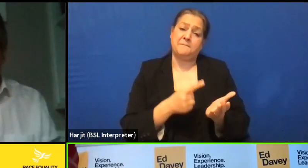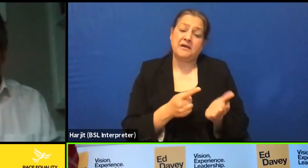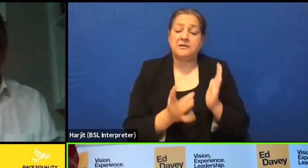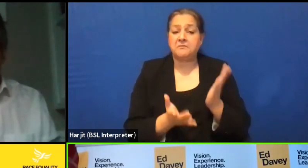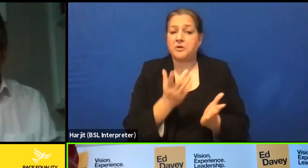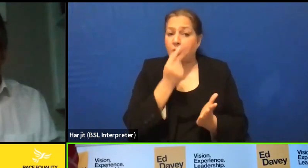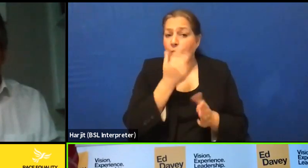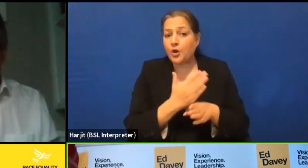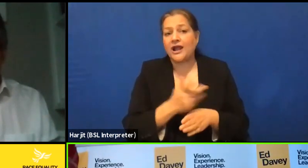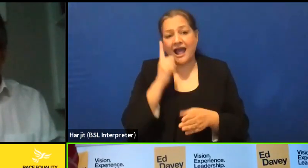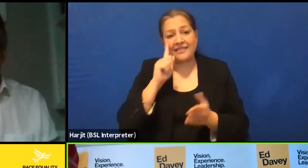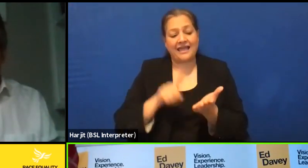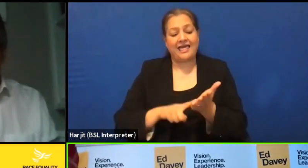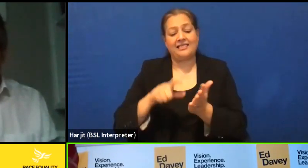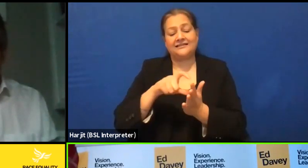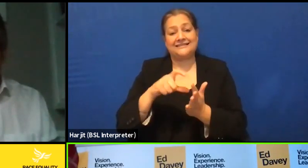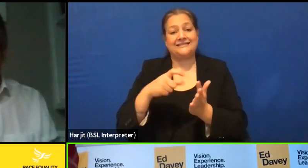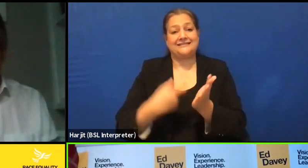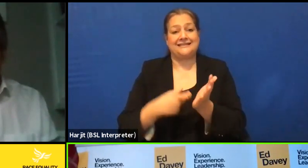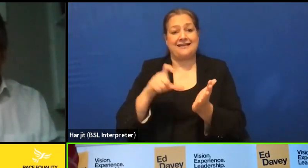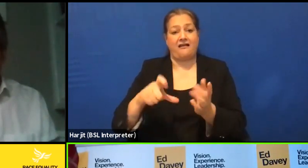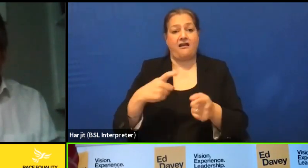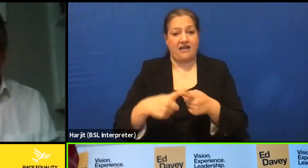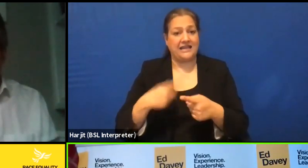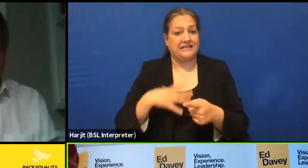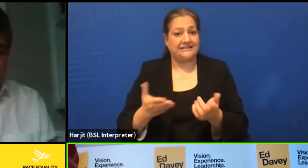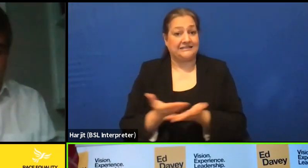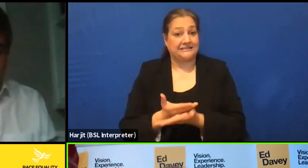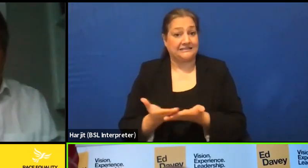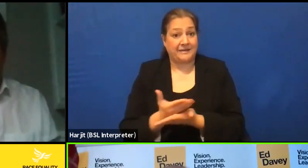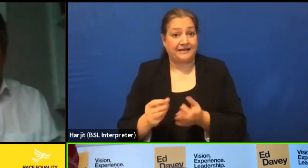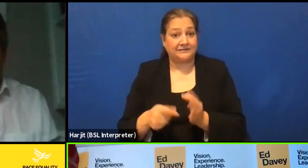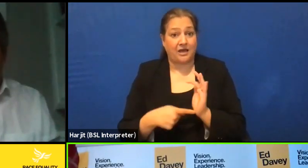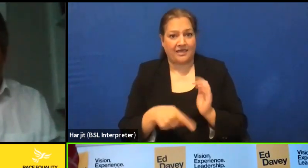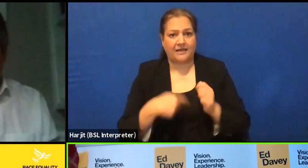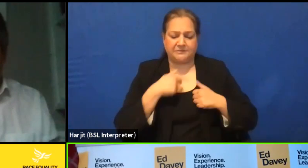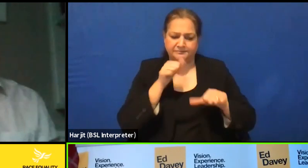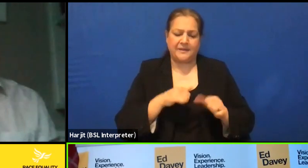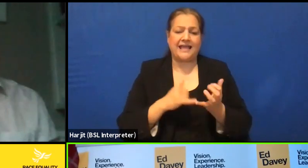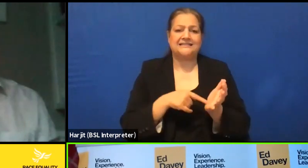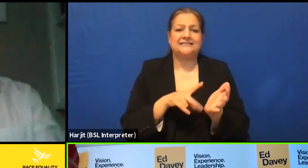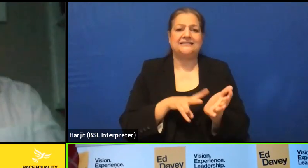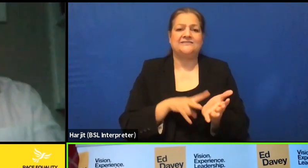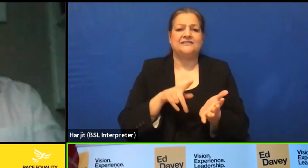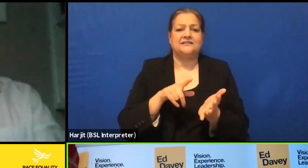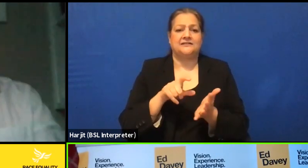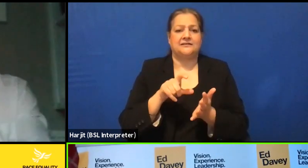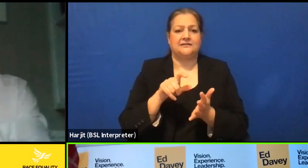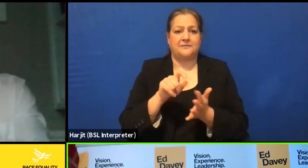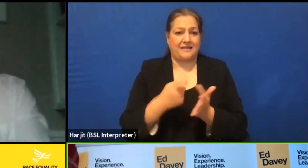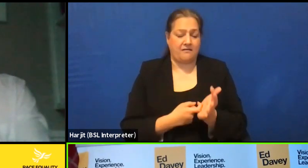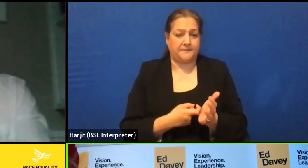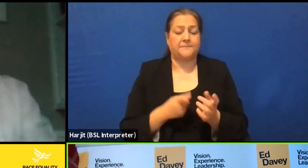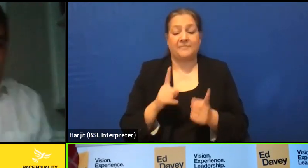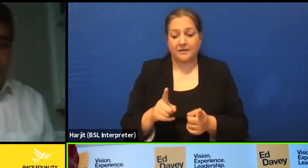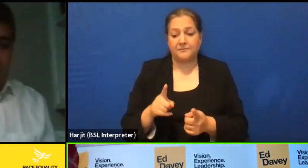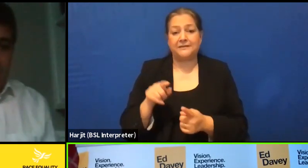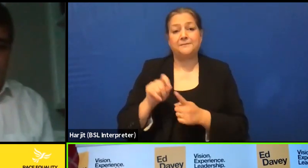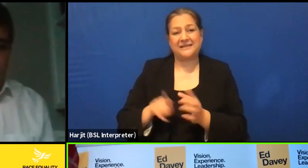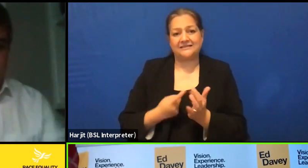debate. LDCRE should have that debate. I'll be arguing for STV PR. But the key thing for your question, Peter and